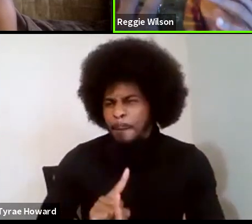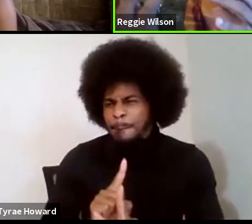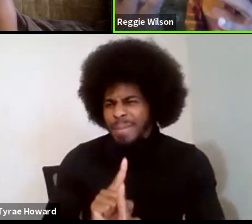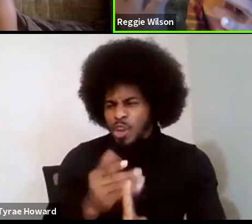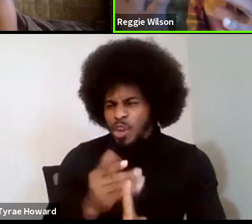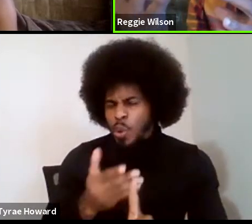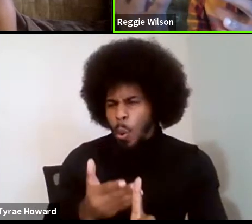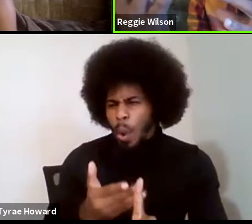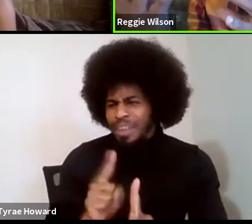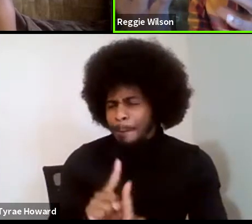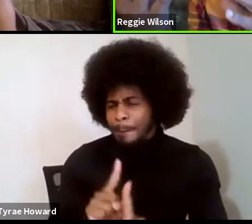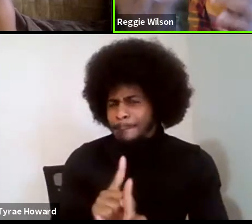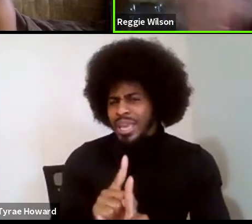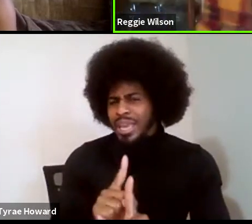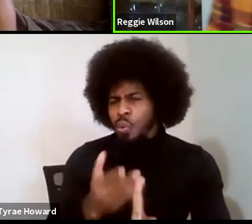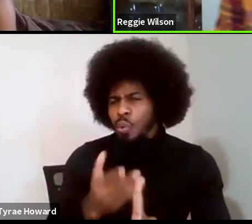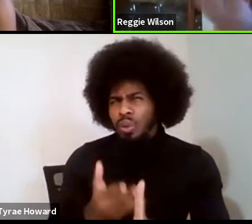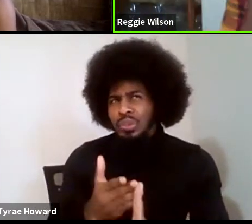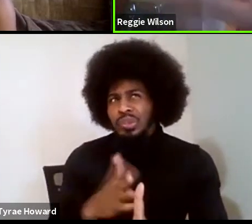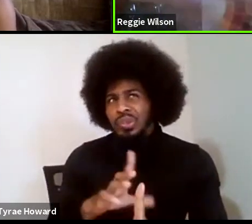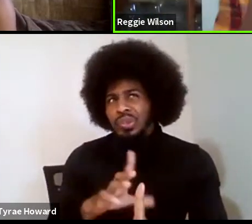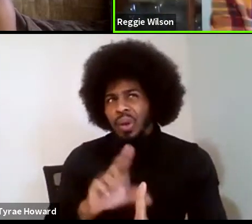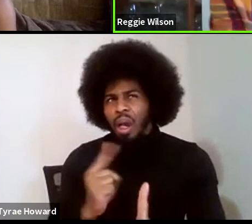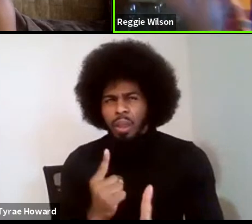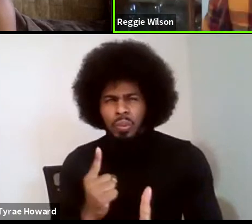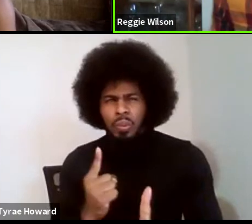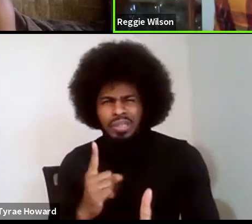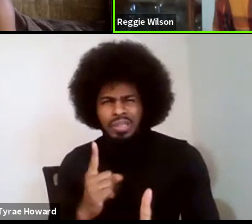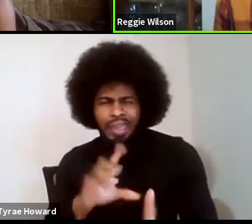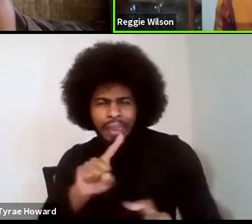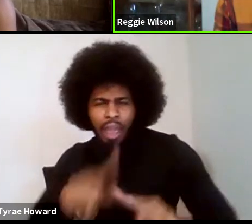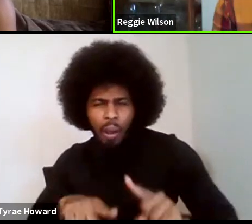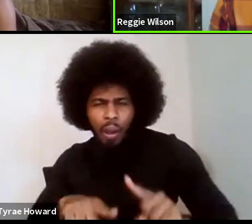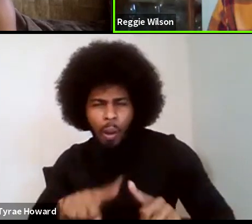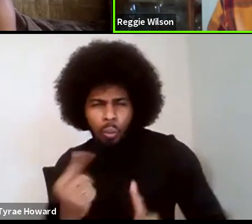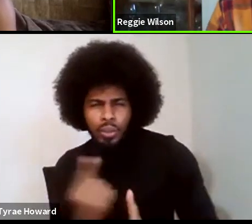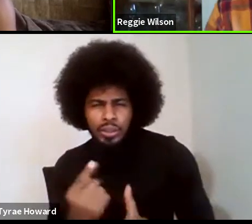presenters necessarily have at all the conferences because we're always trying to get our work out there.